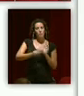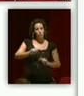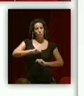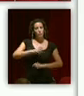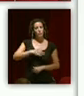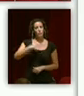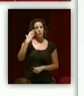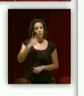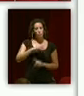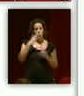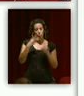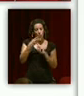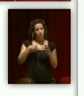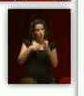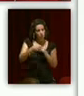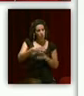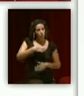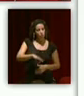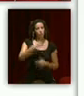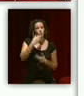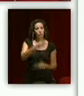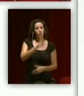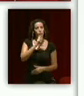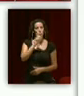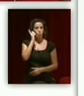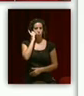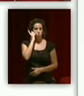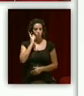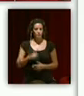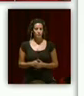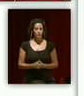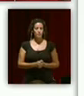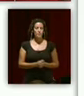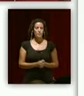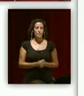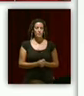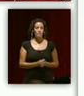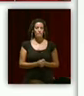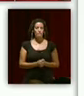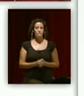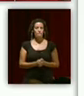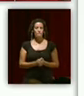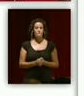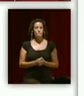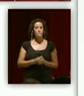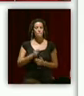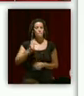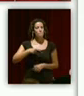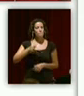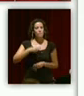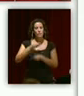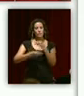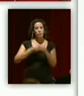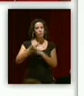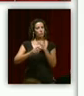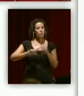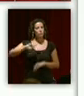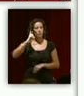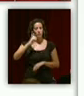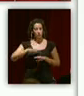apps that allow you to access one website through your mobile device. What are the most